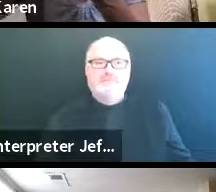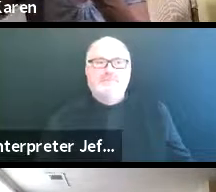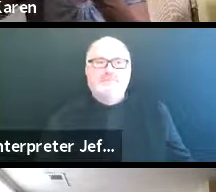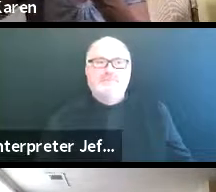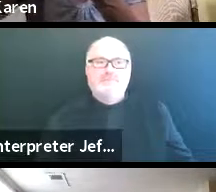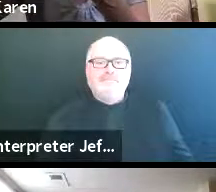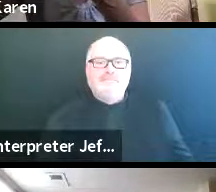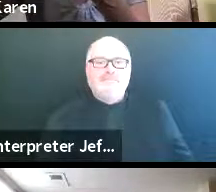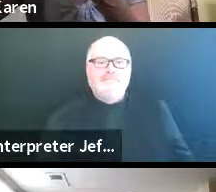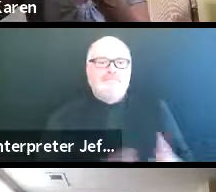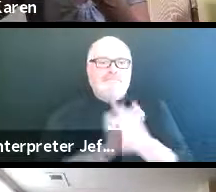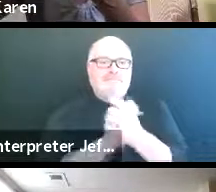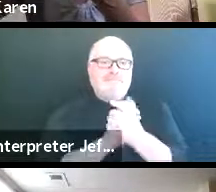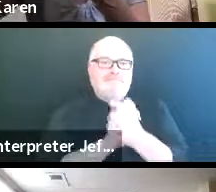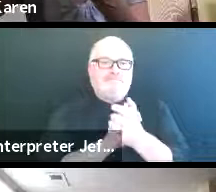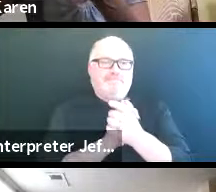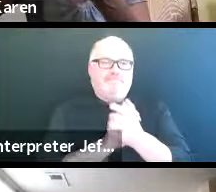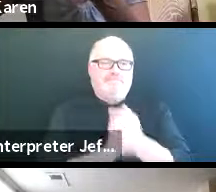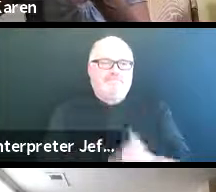Great.